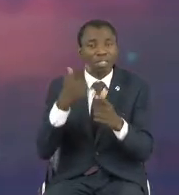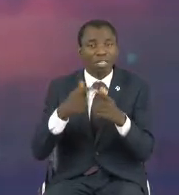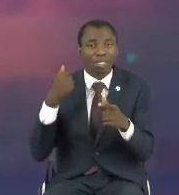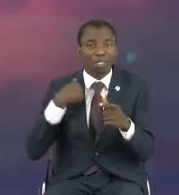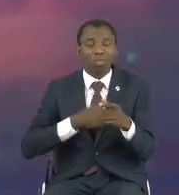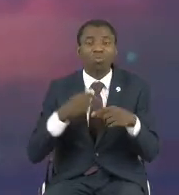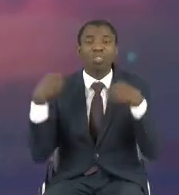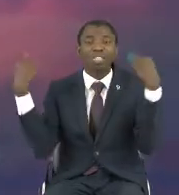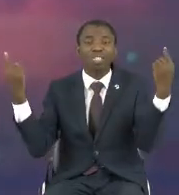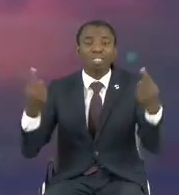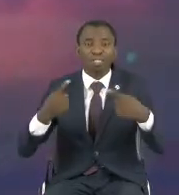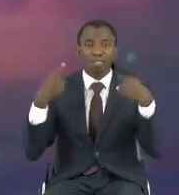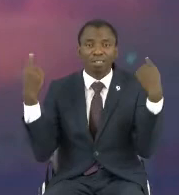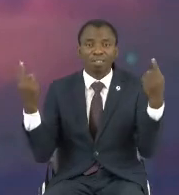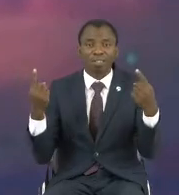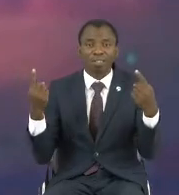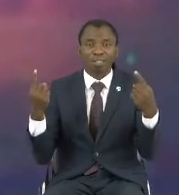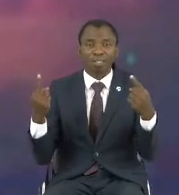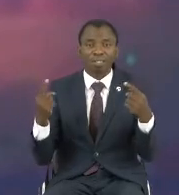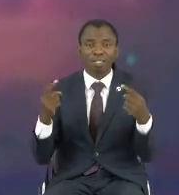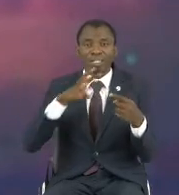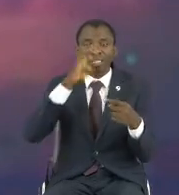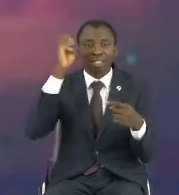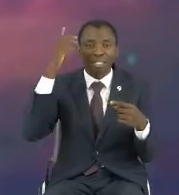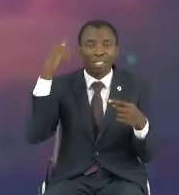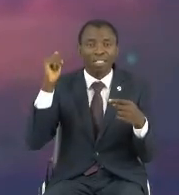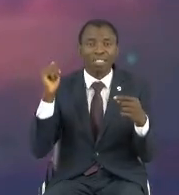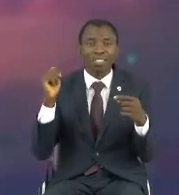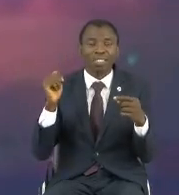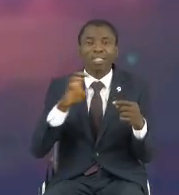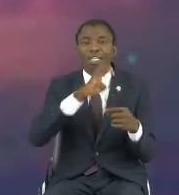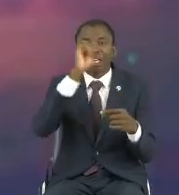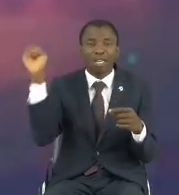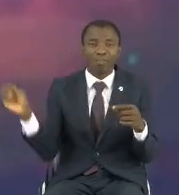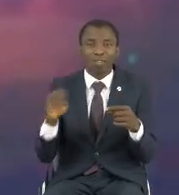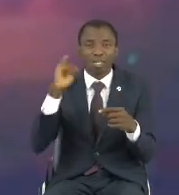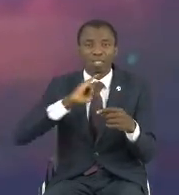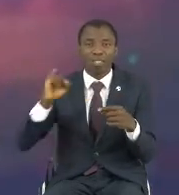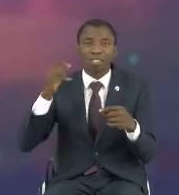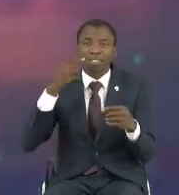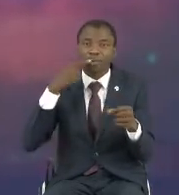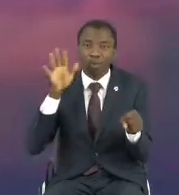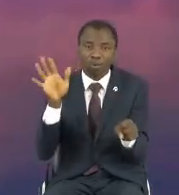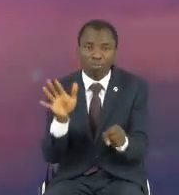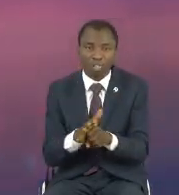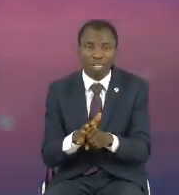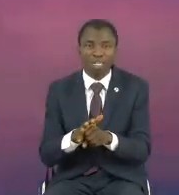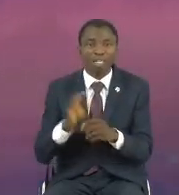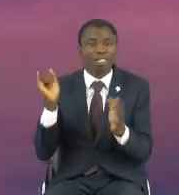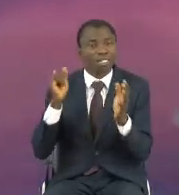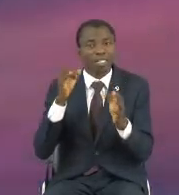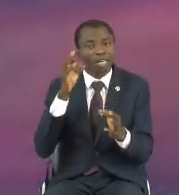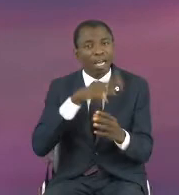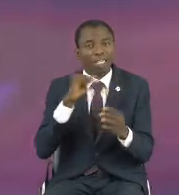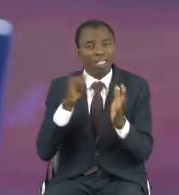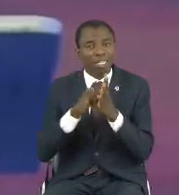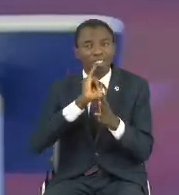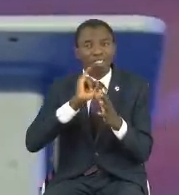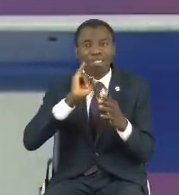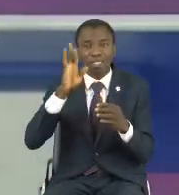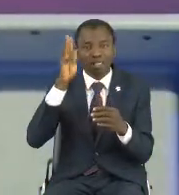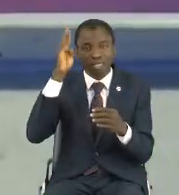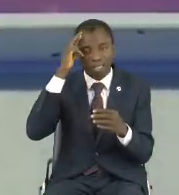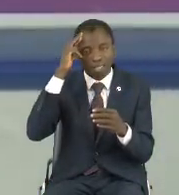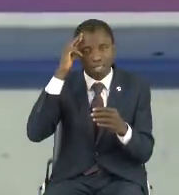transgress the everlasting covenant. And that's the reason why, when what